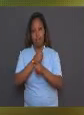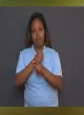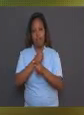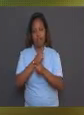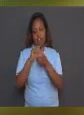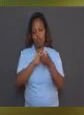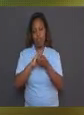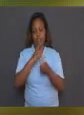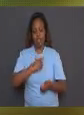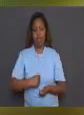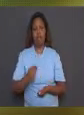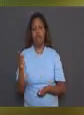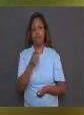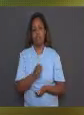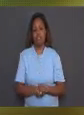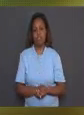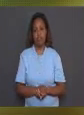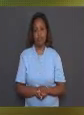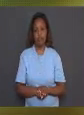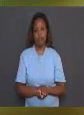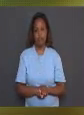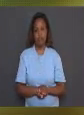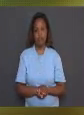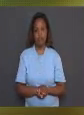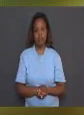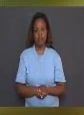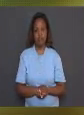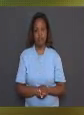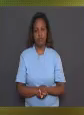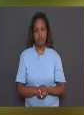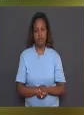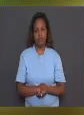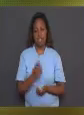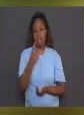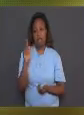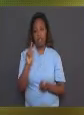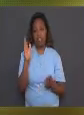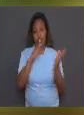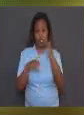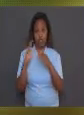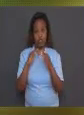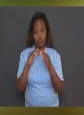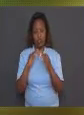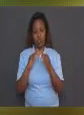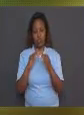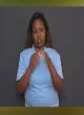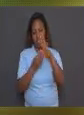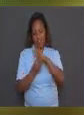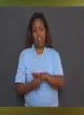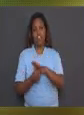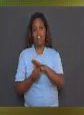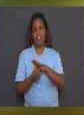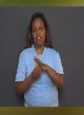community. There are some problems that affect the